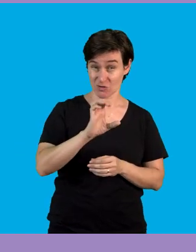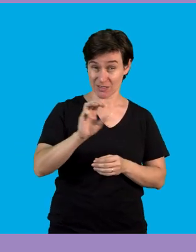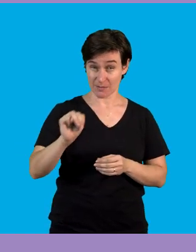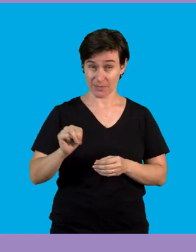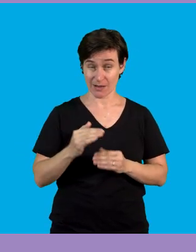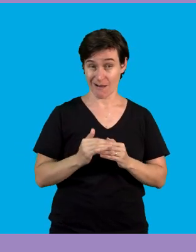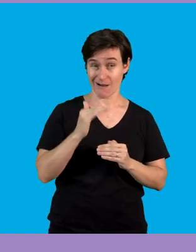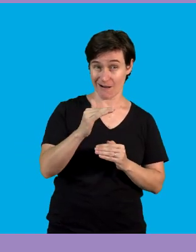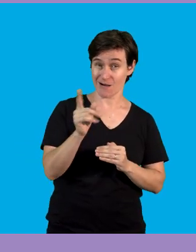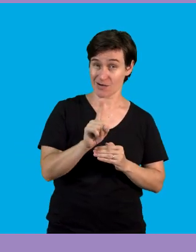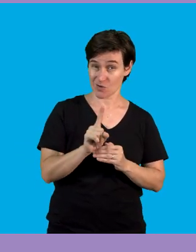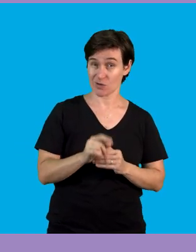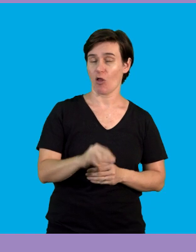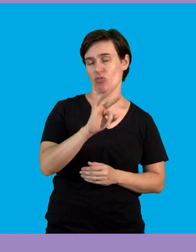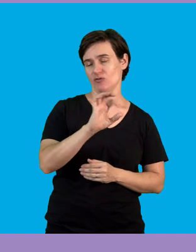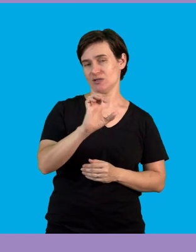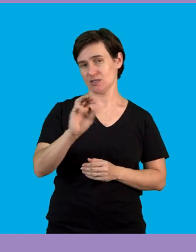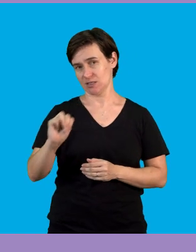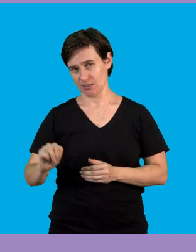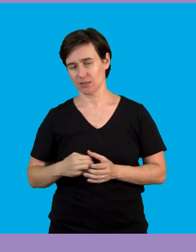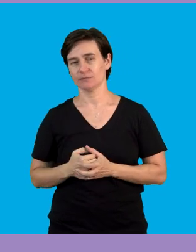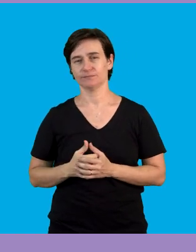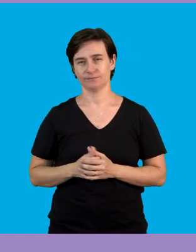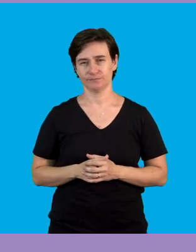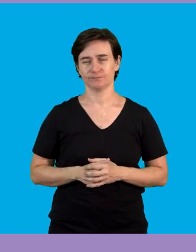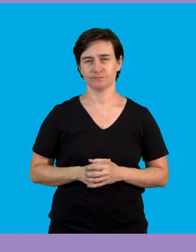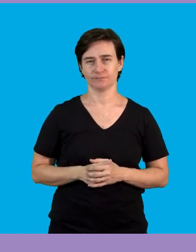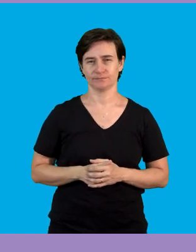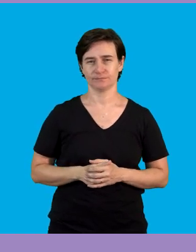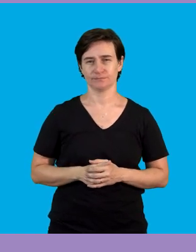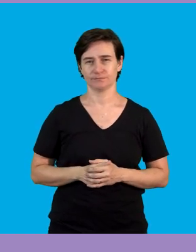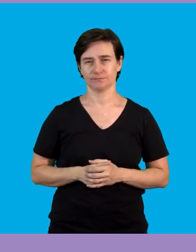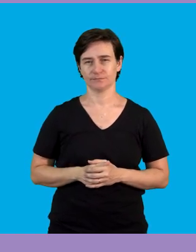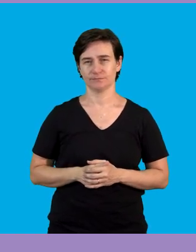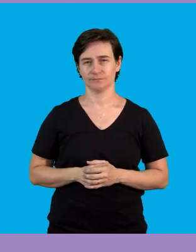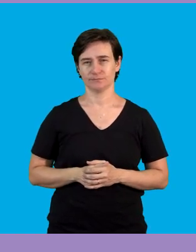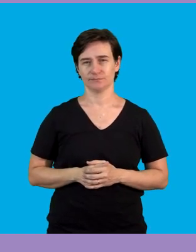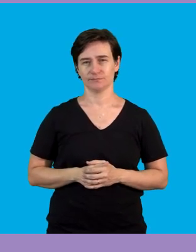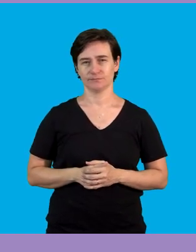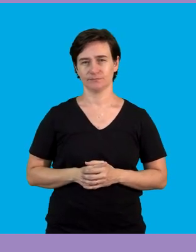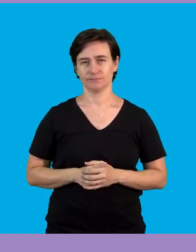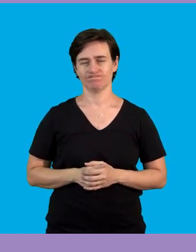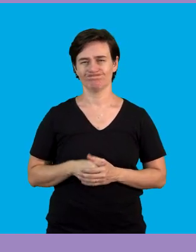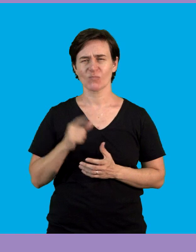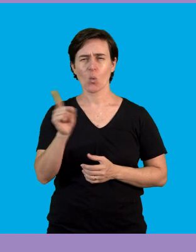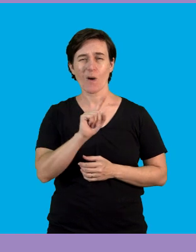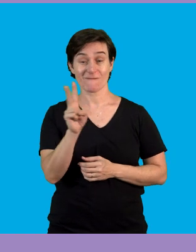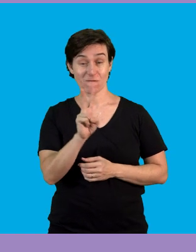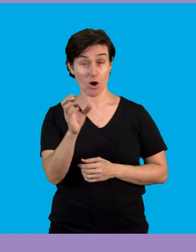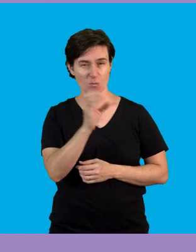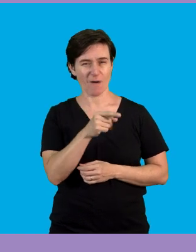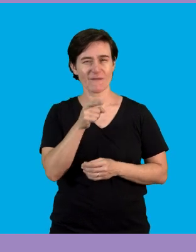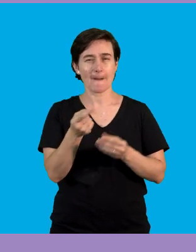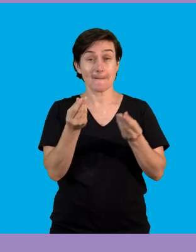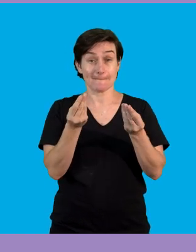4 centimeters, and the height of 3 centimeters there. So what is the volume of